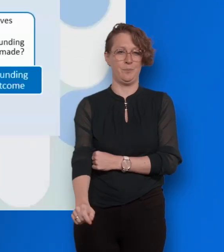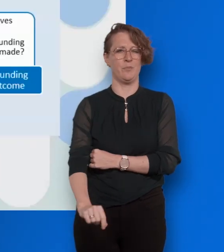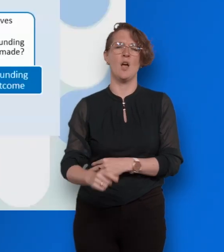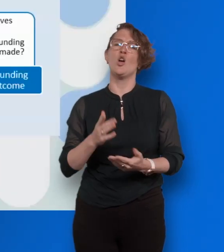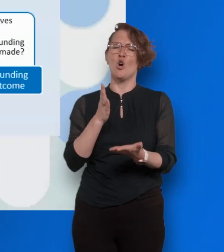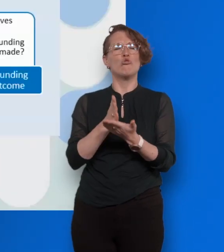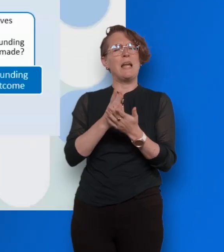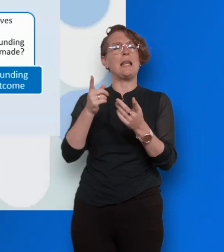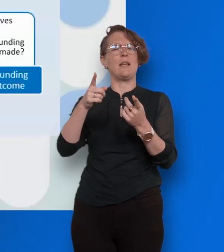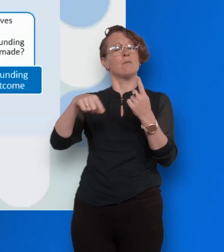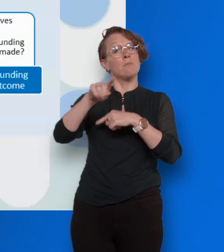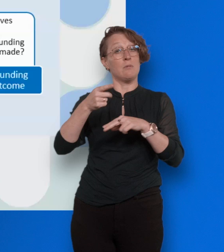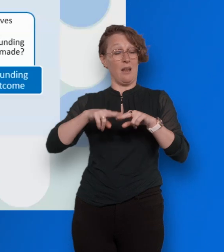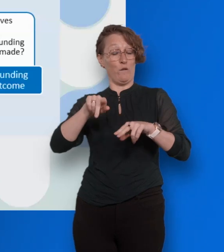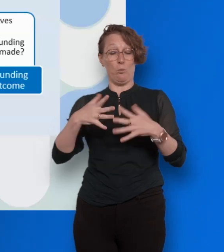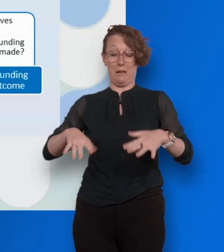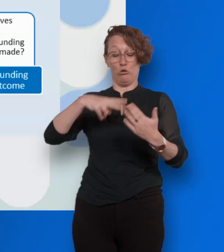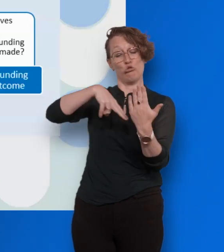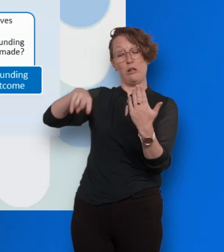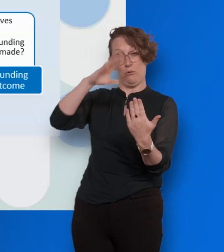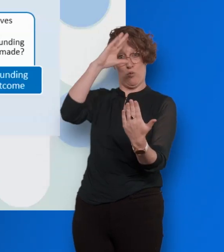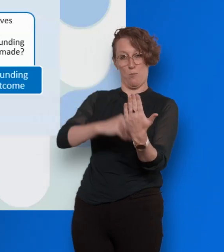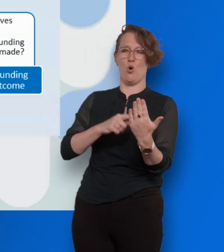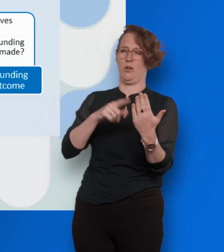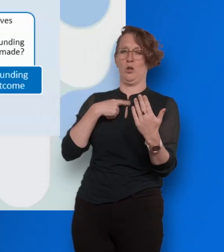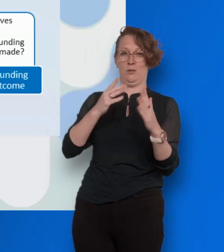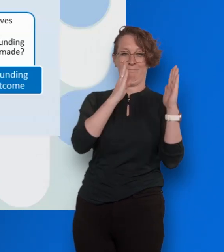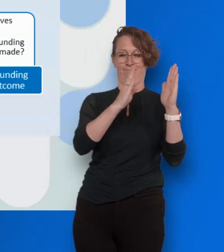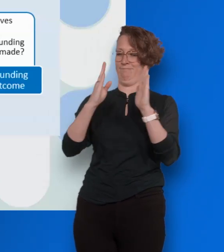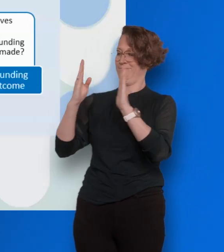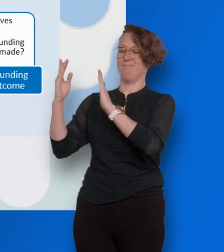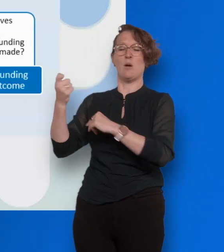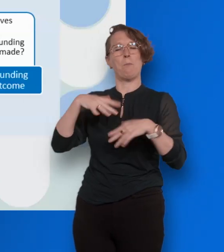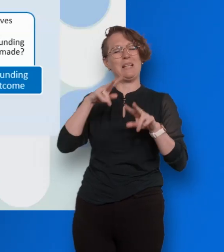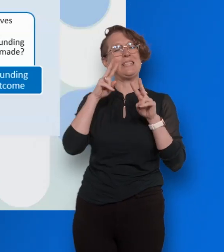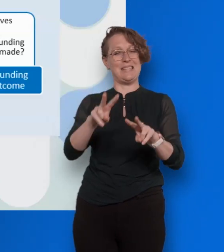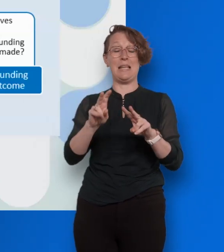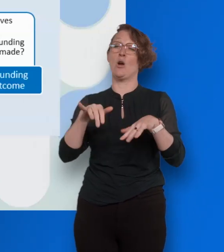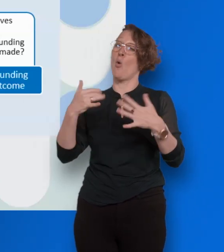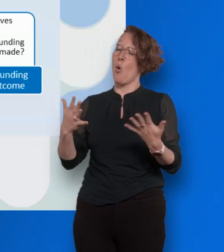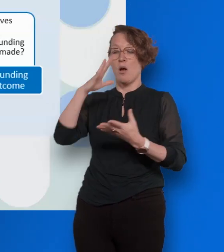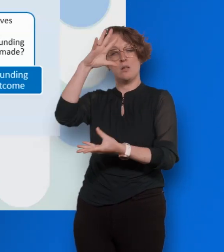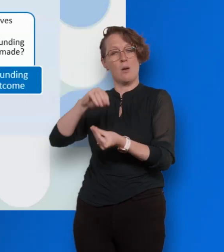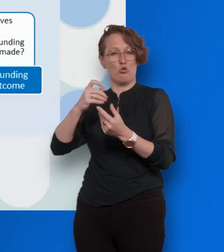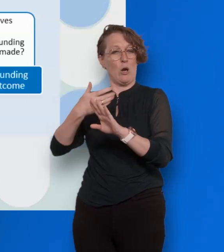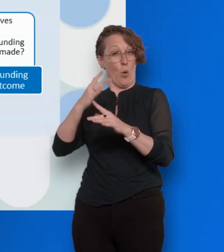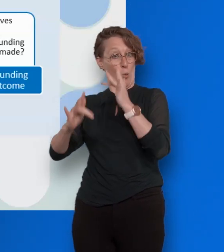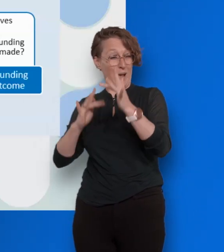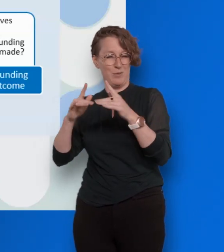So if you have read the report, you will have seen this, or if you have looked at the summary on the website.